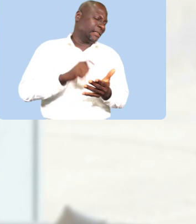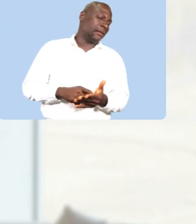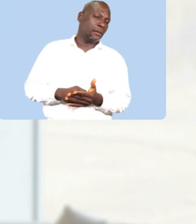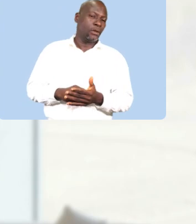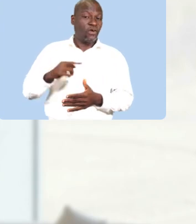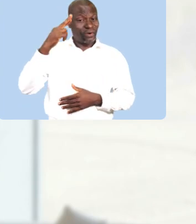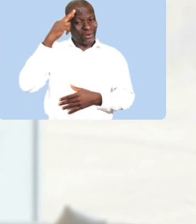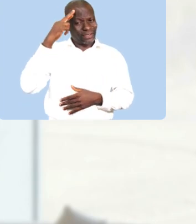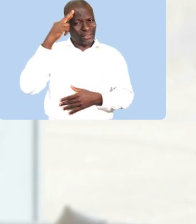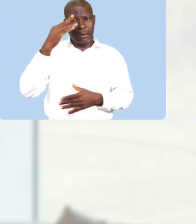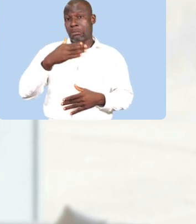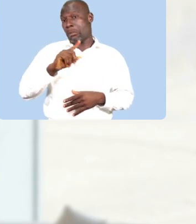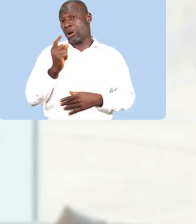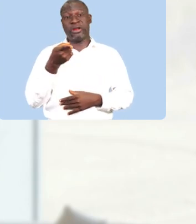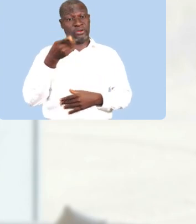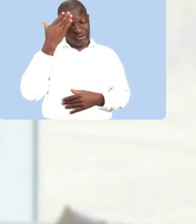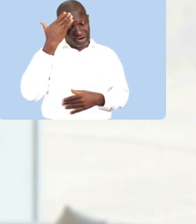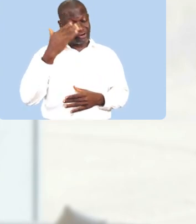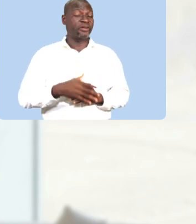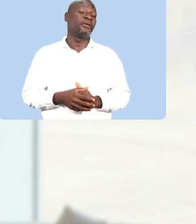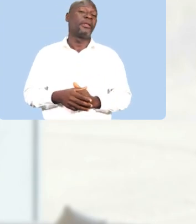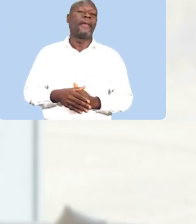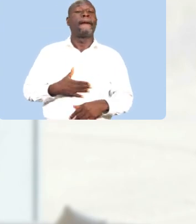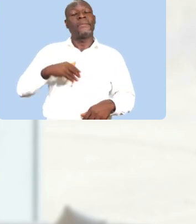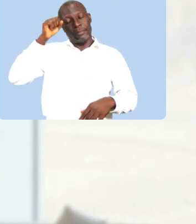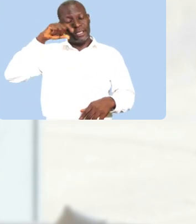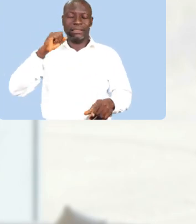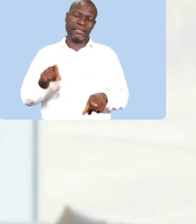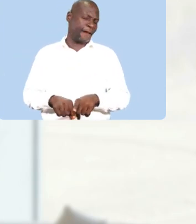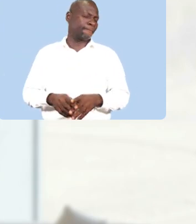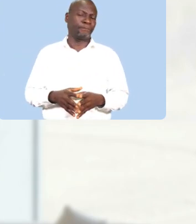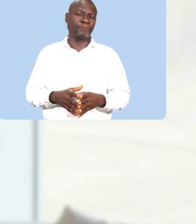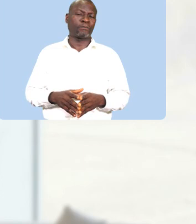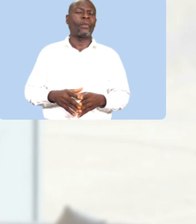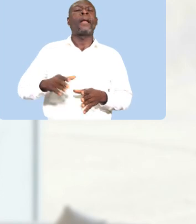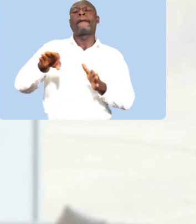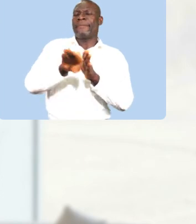reasons best known to you. Medafo pa. Chua kron kono se.